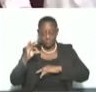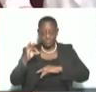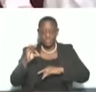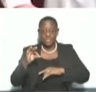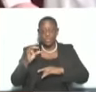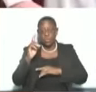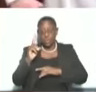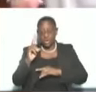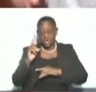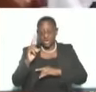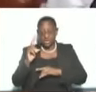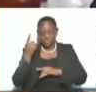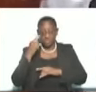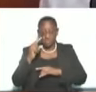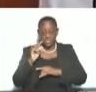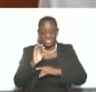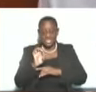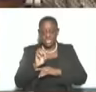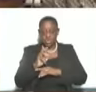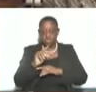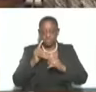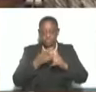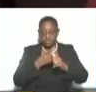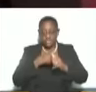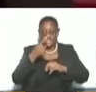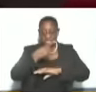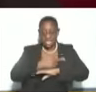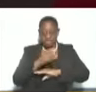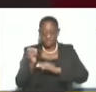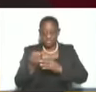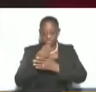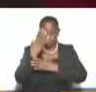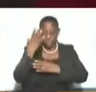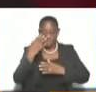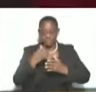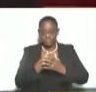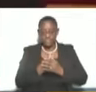occasion being the vernal equinox, or the first day of spring.